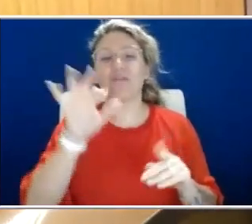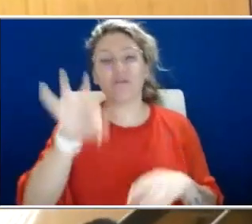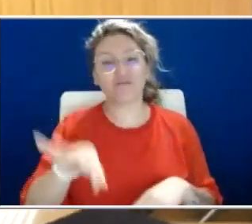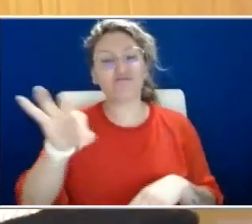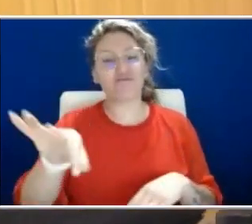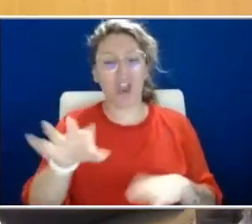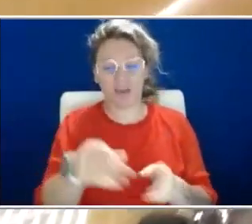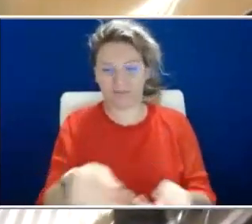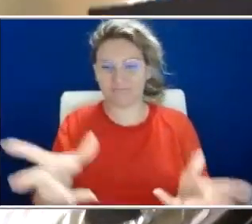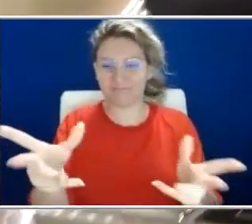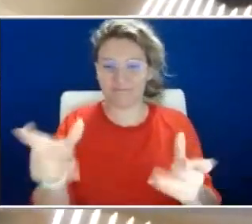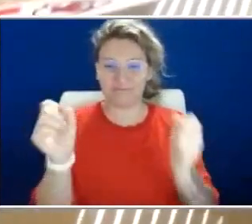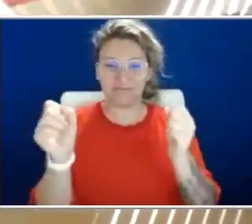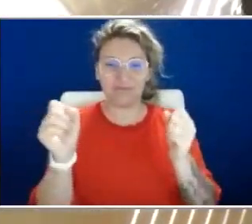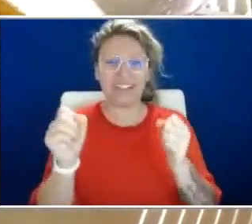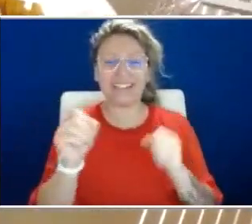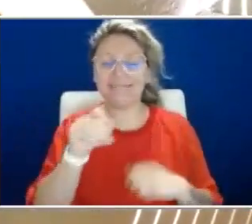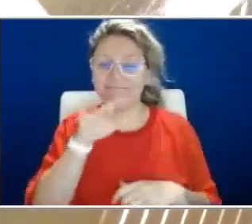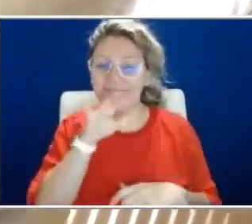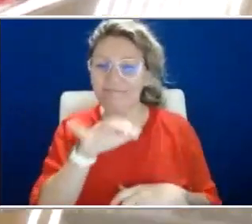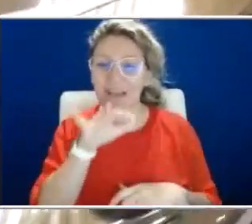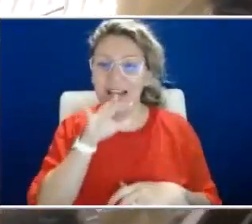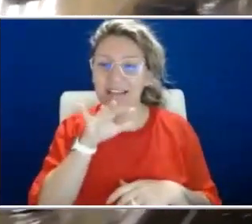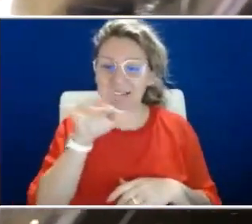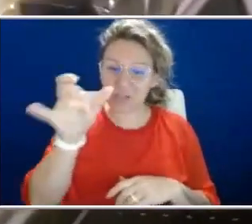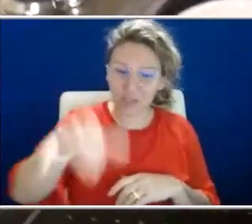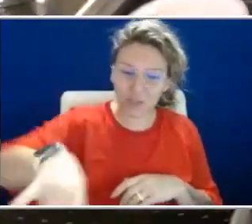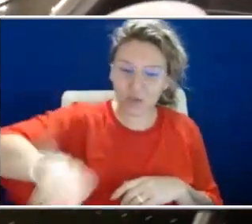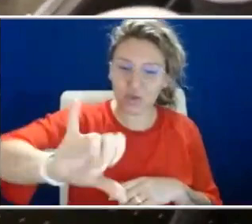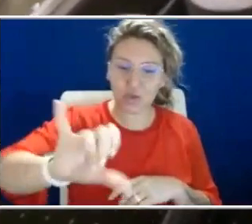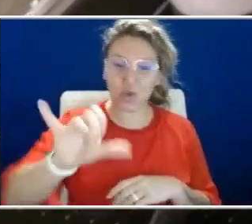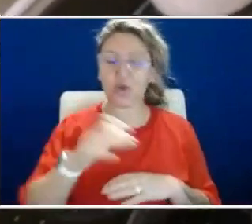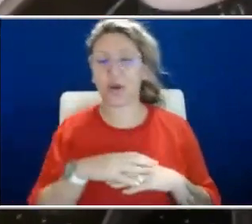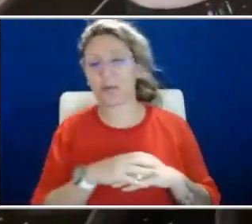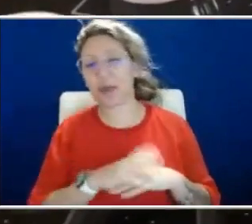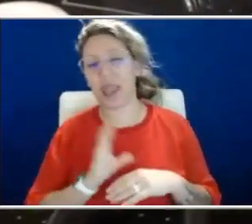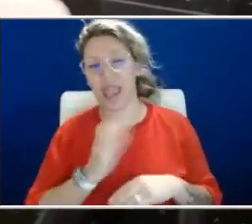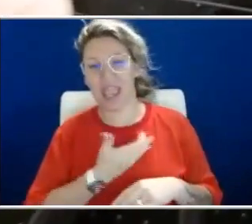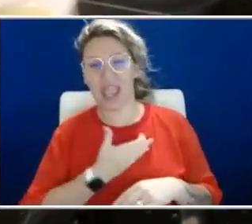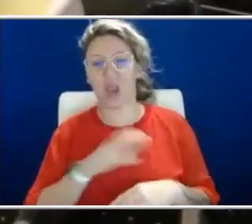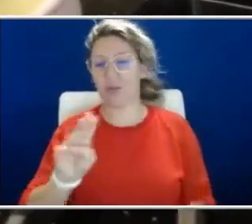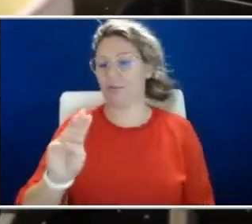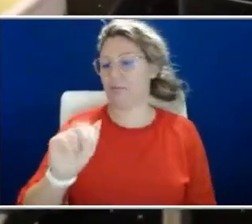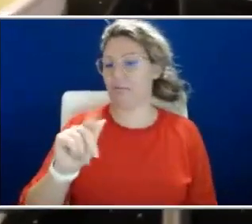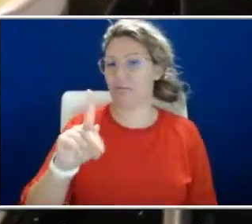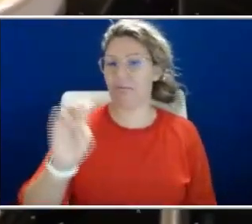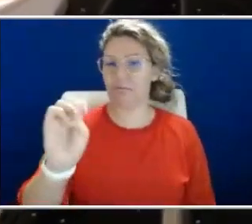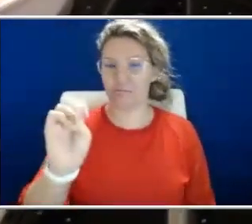a spicy syrup. Use a little bit of our maple syrup here.